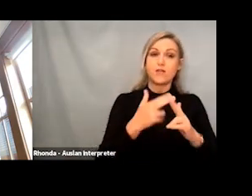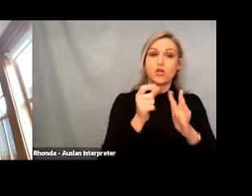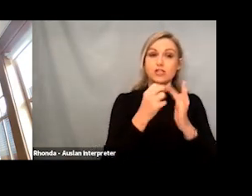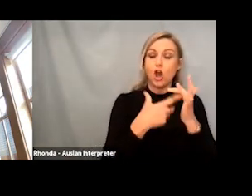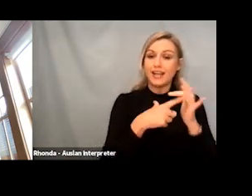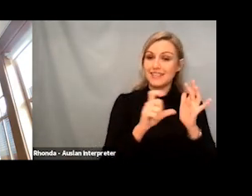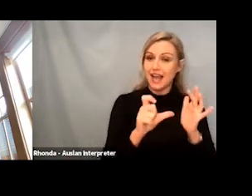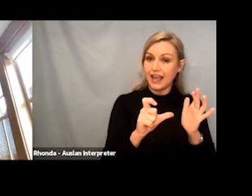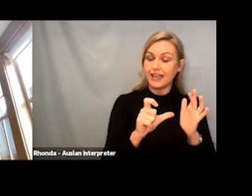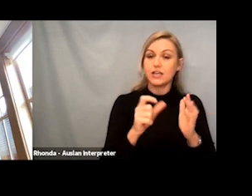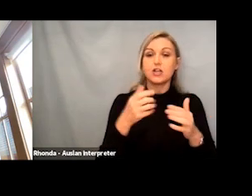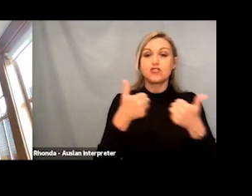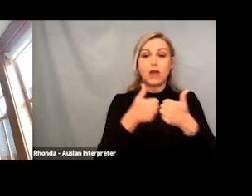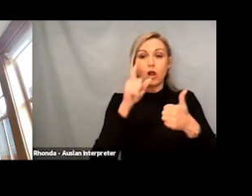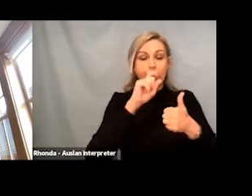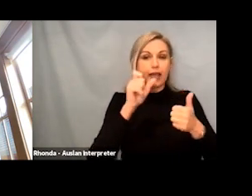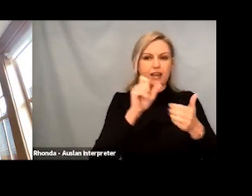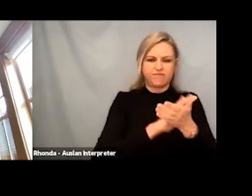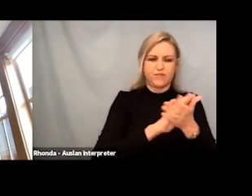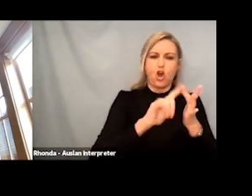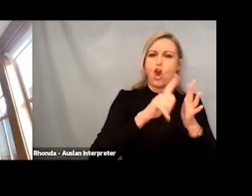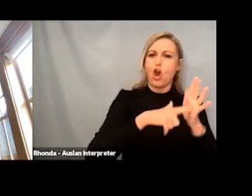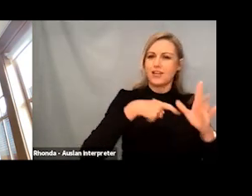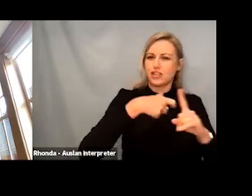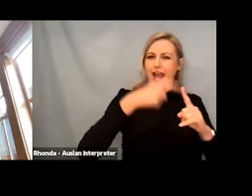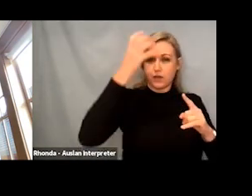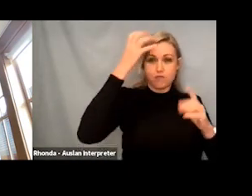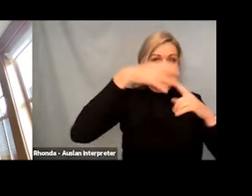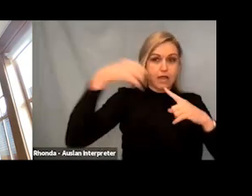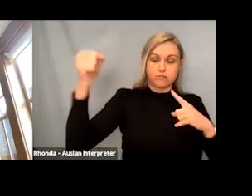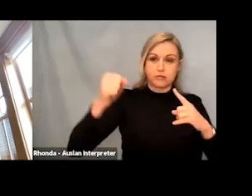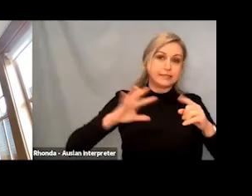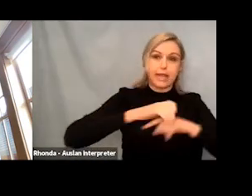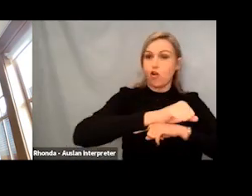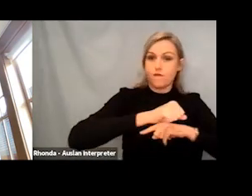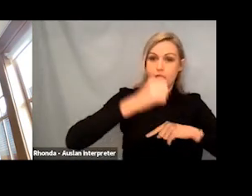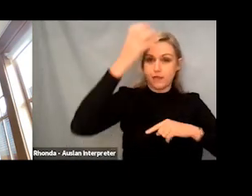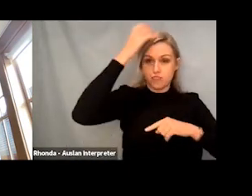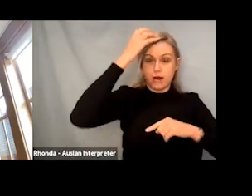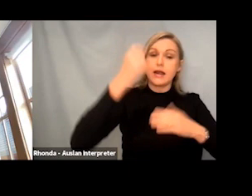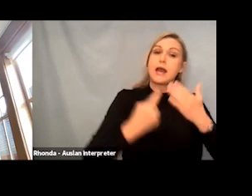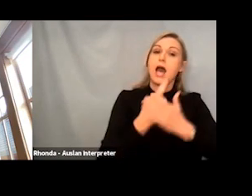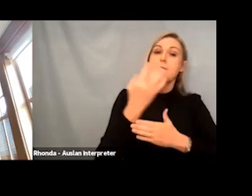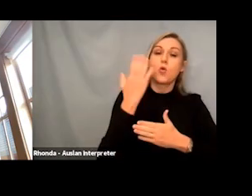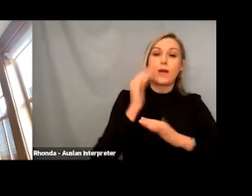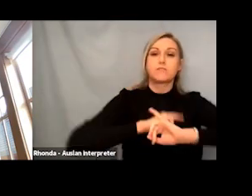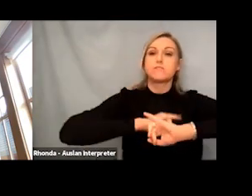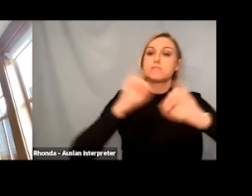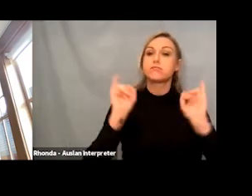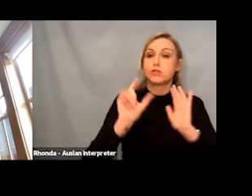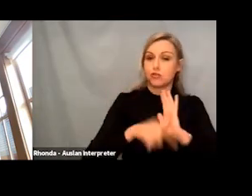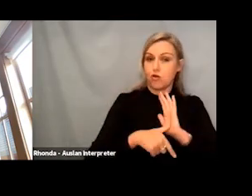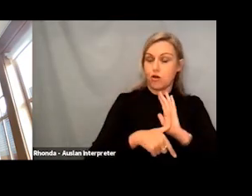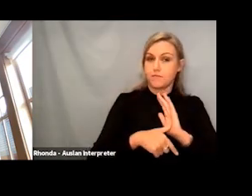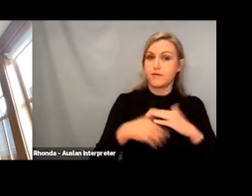as drugs, hijacking the brain and body, is one that engages during adversity. Why does it do that? It